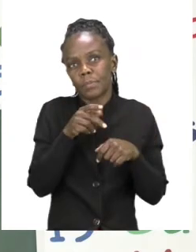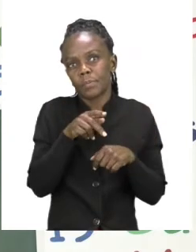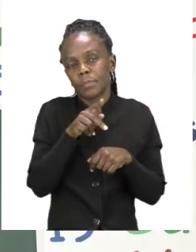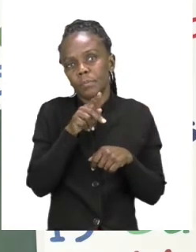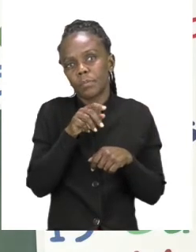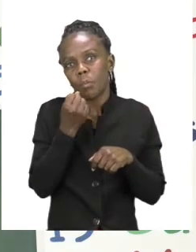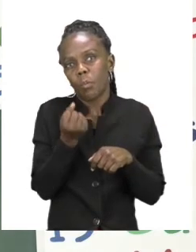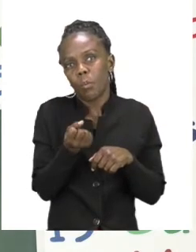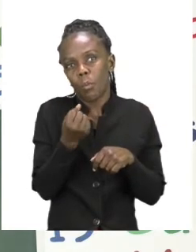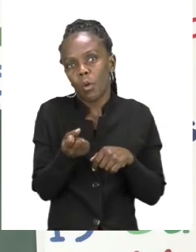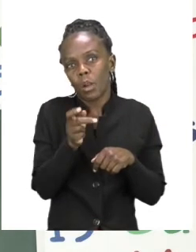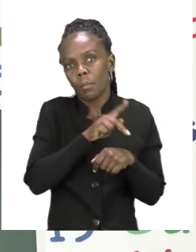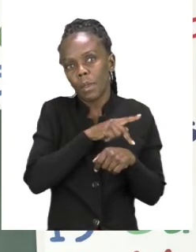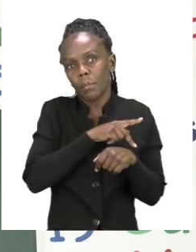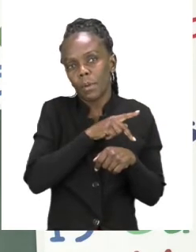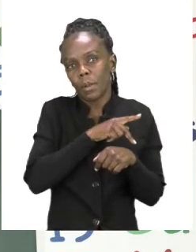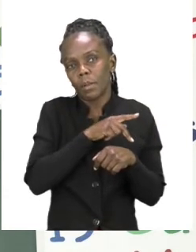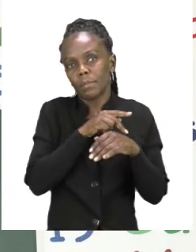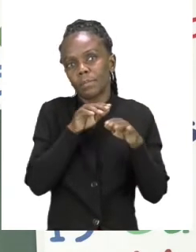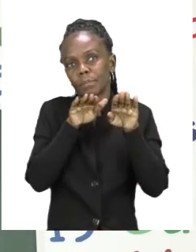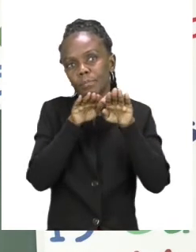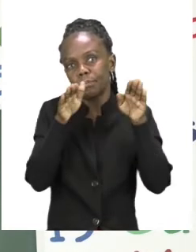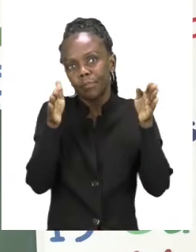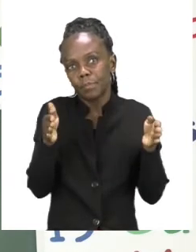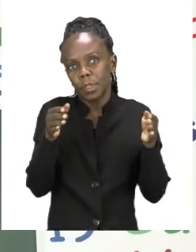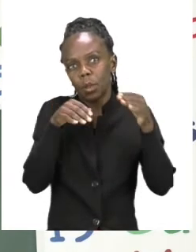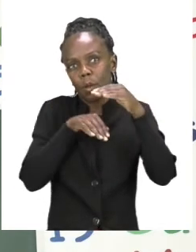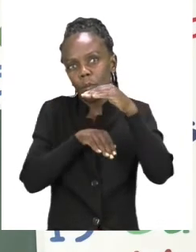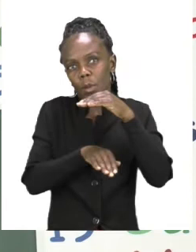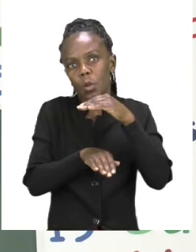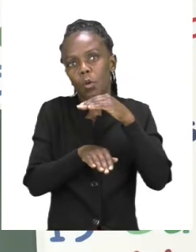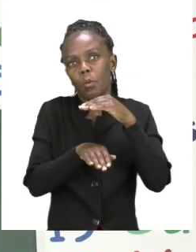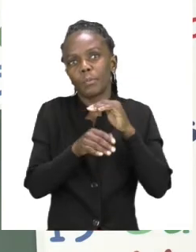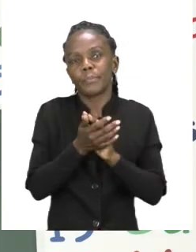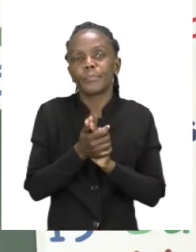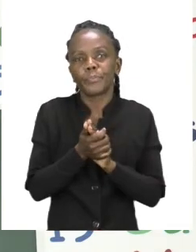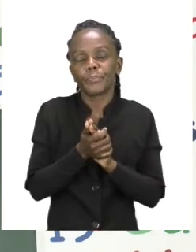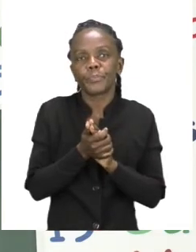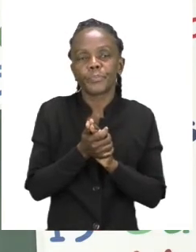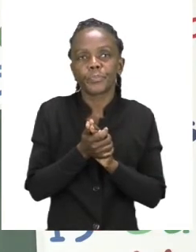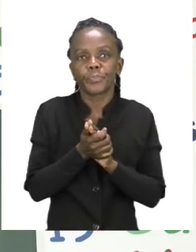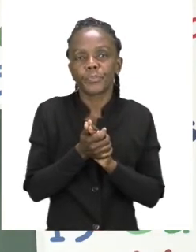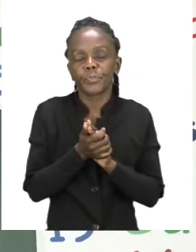The purple ball is below the